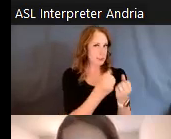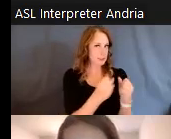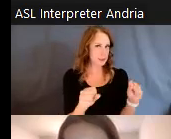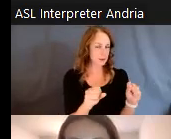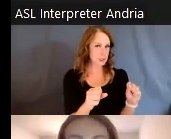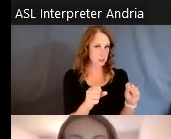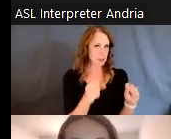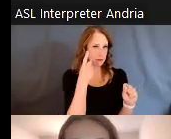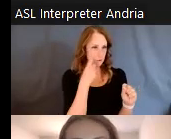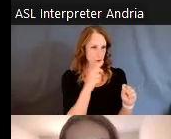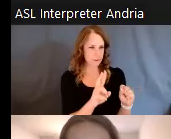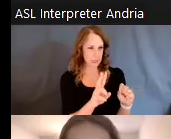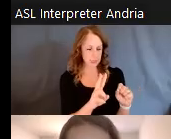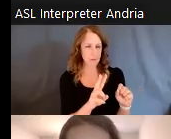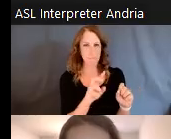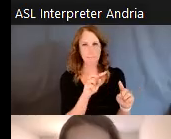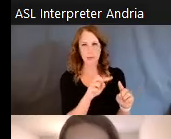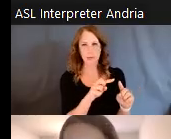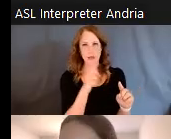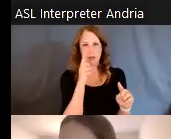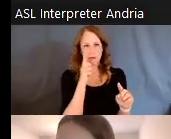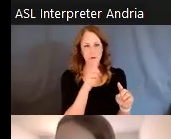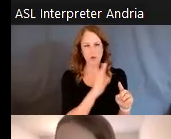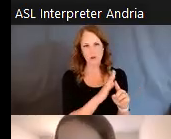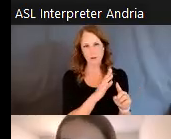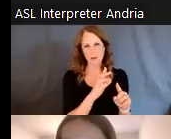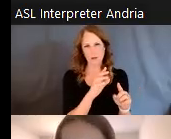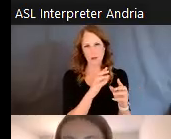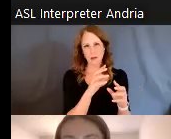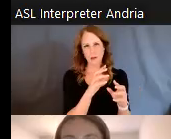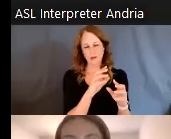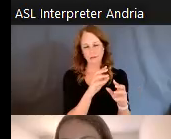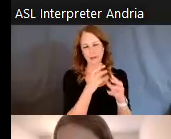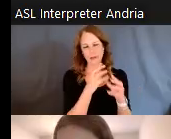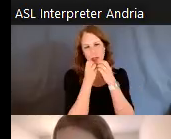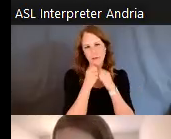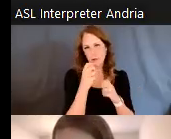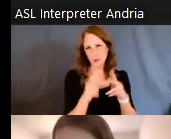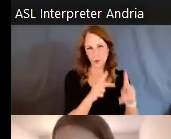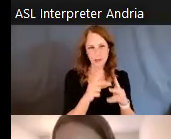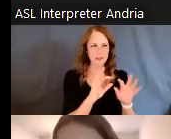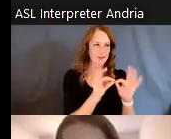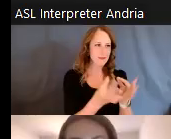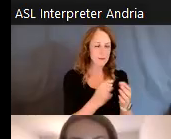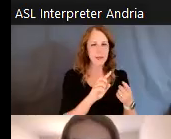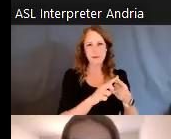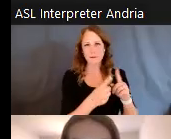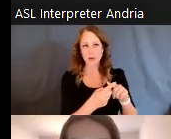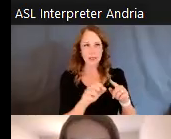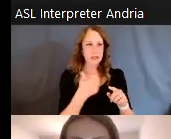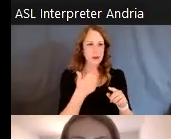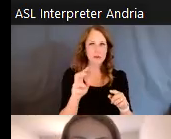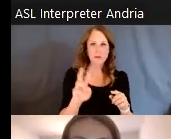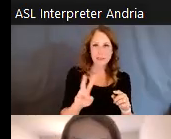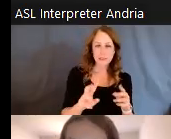the victim and for loved ones, whether that's family, friends, secondary victims, secondary